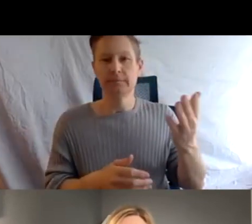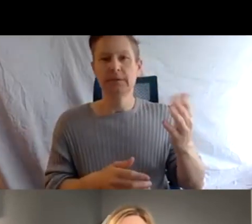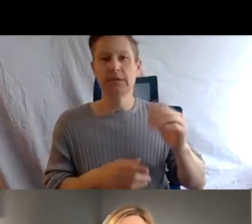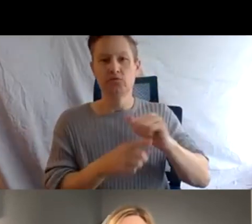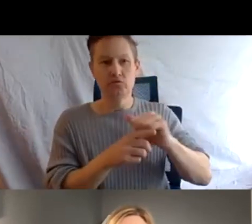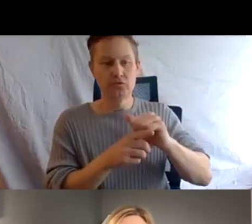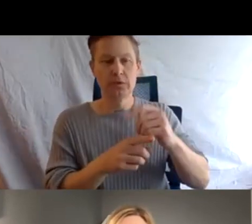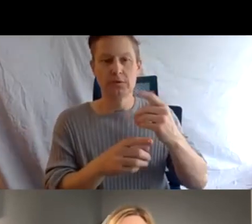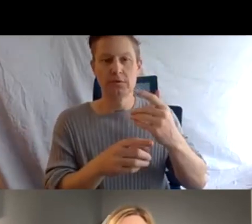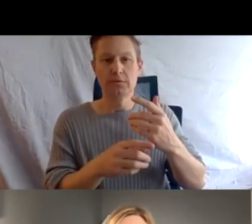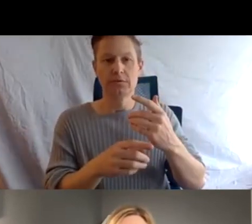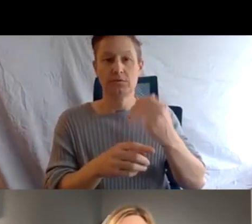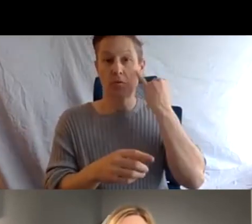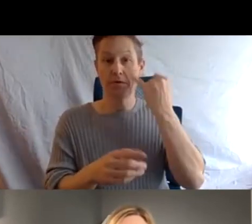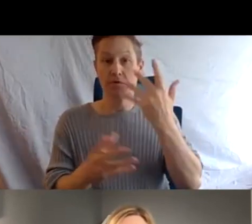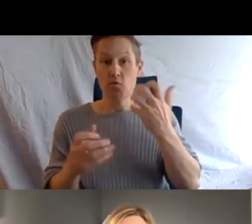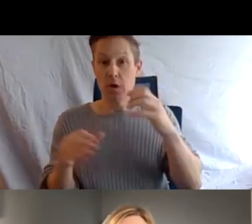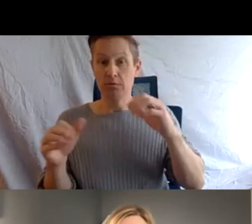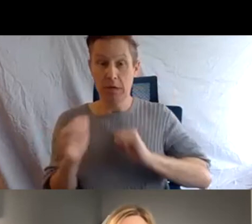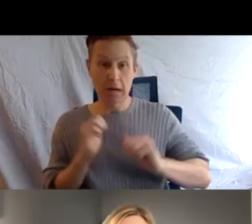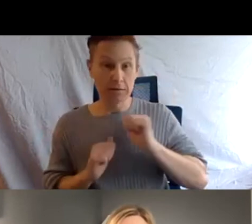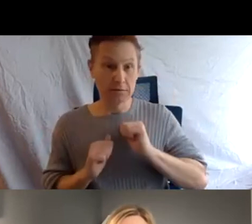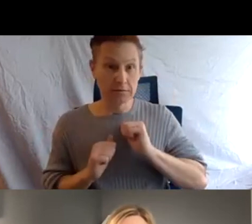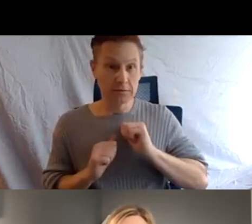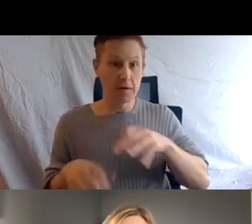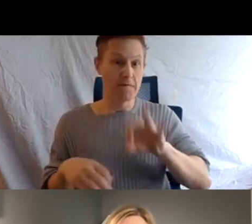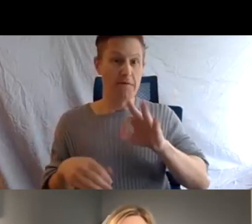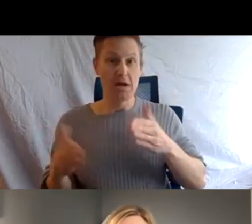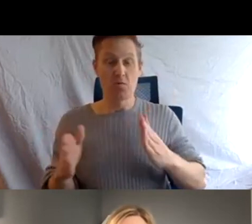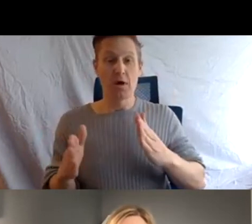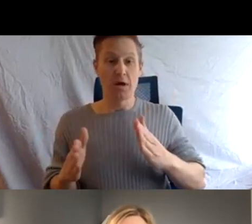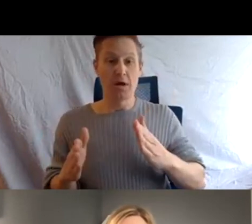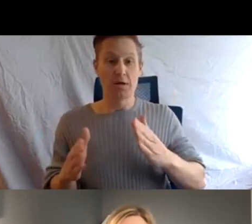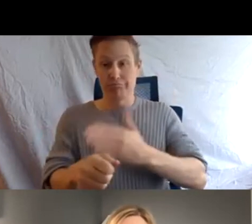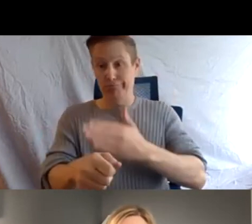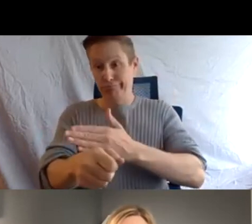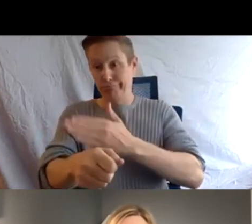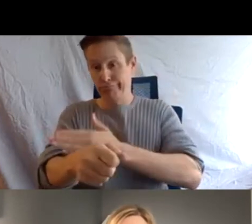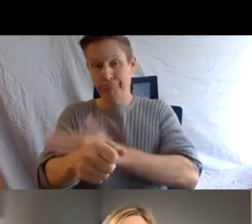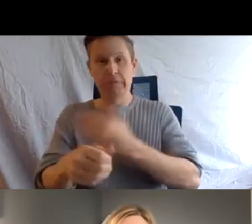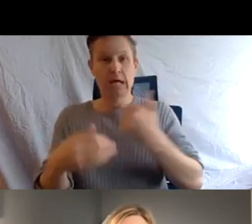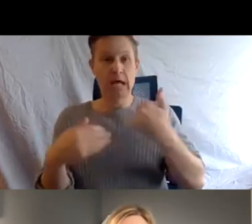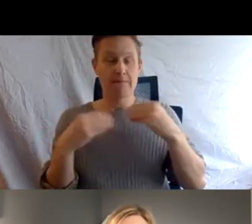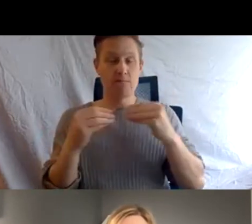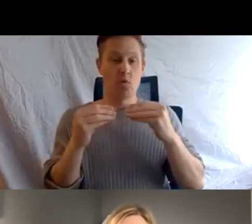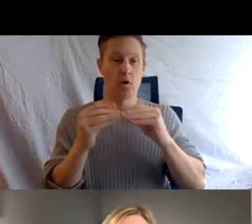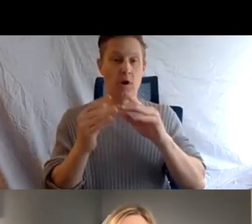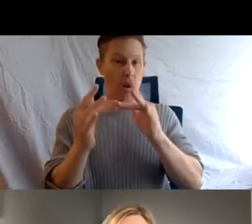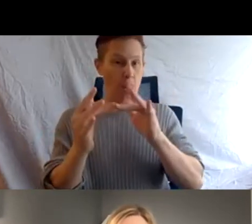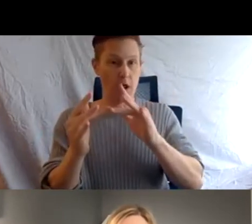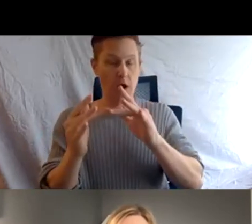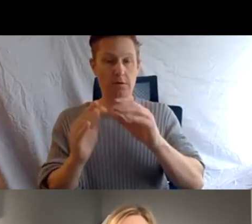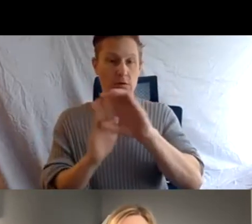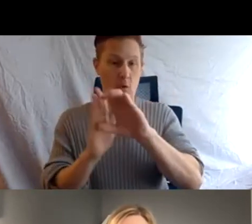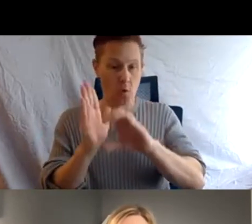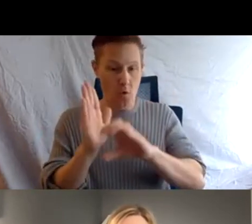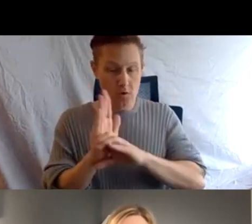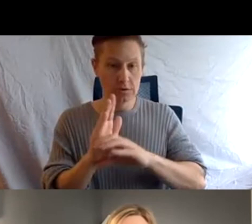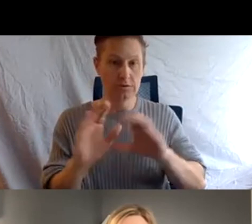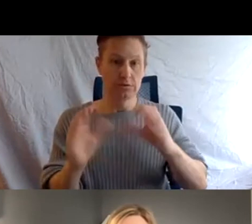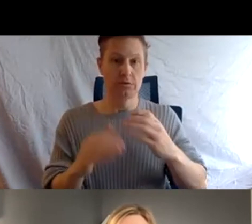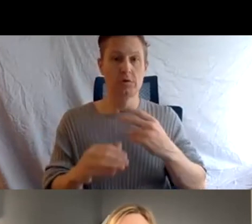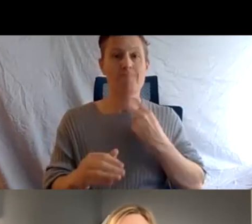if you want to do it, find a way to, like now there's more online courses, there's a lot, so take an online